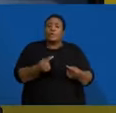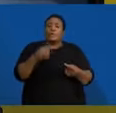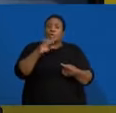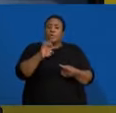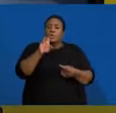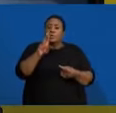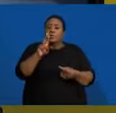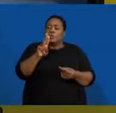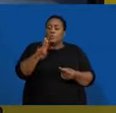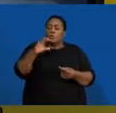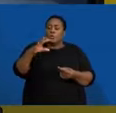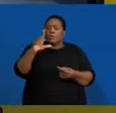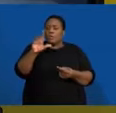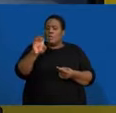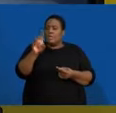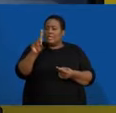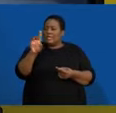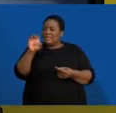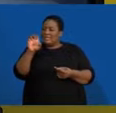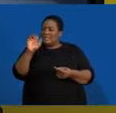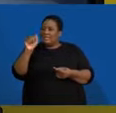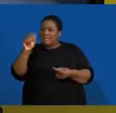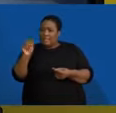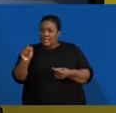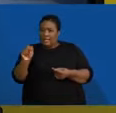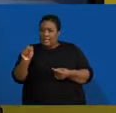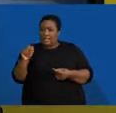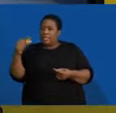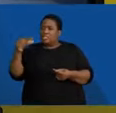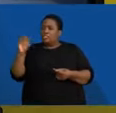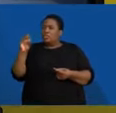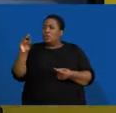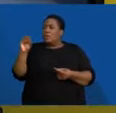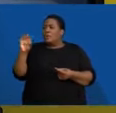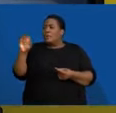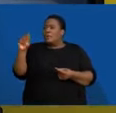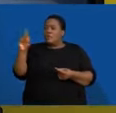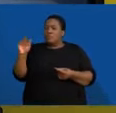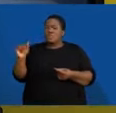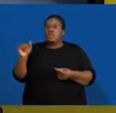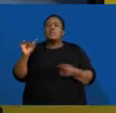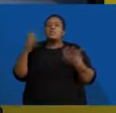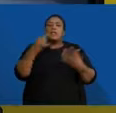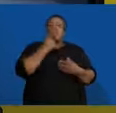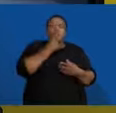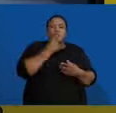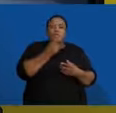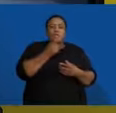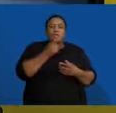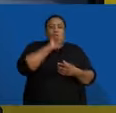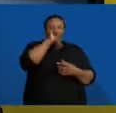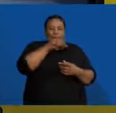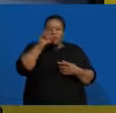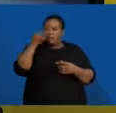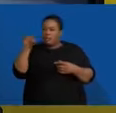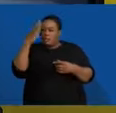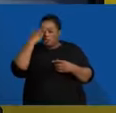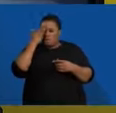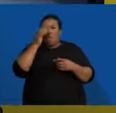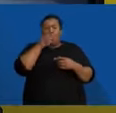because you need to show that the red means all those angles are equal, and then maybe on the red you then add a